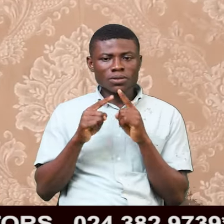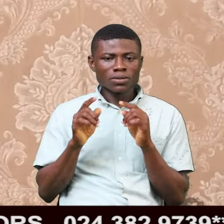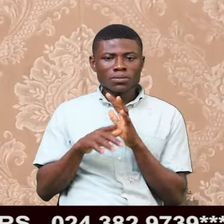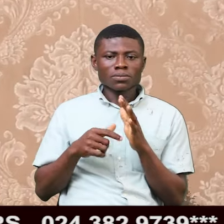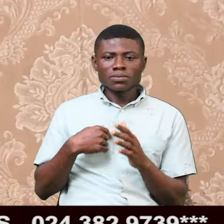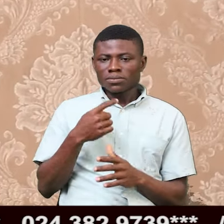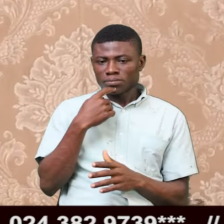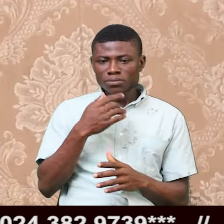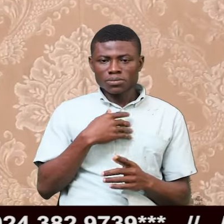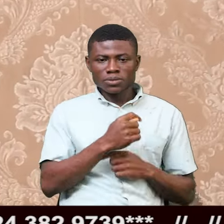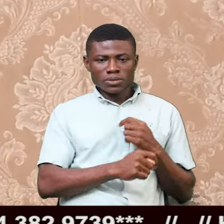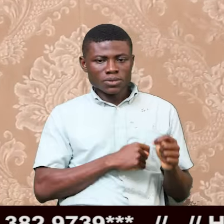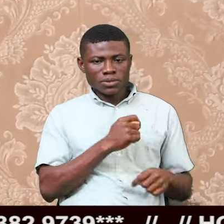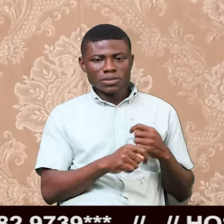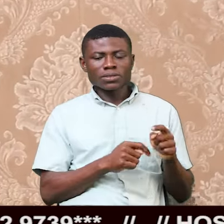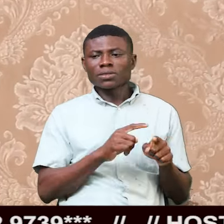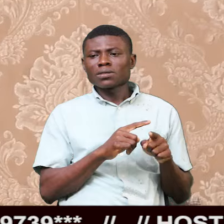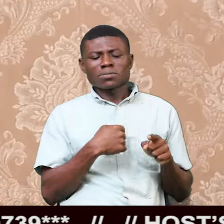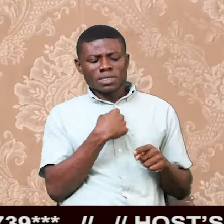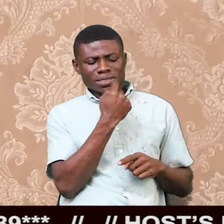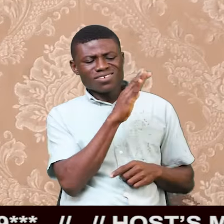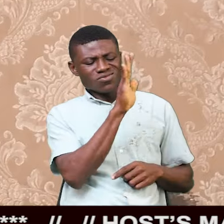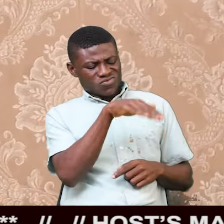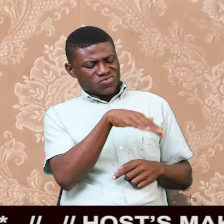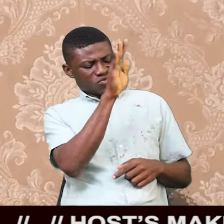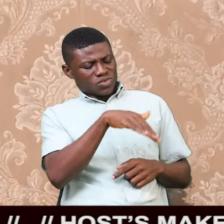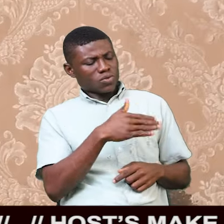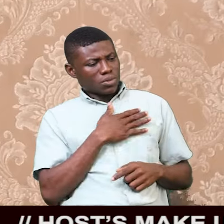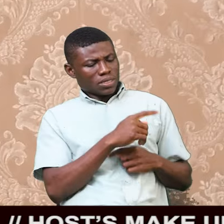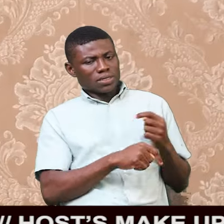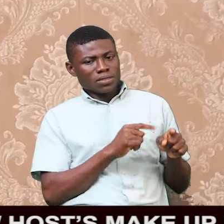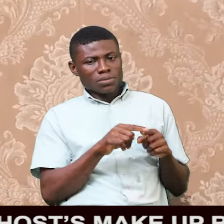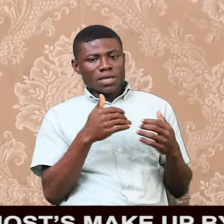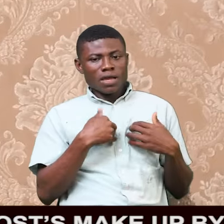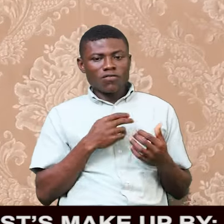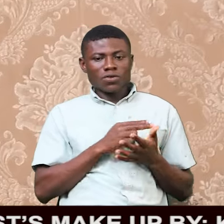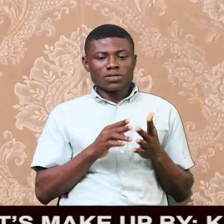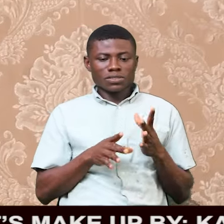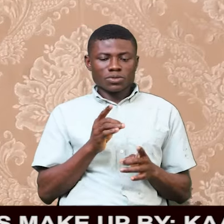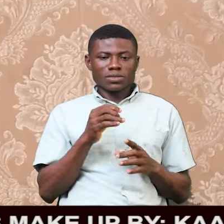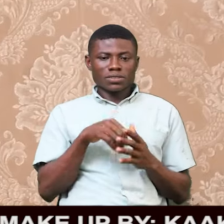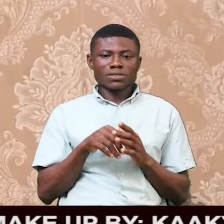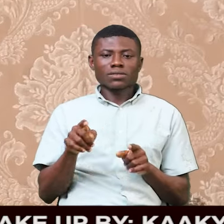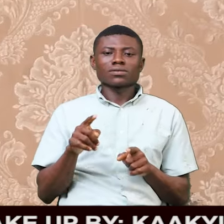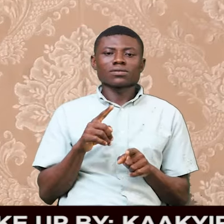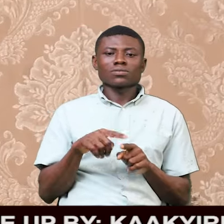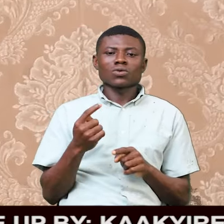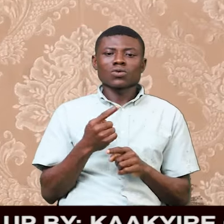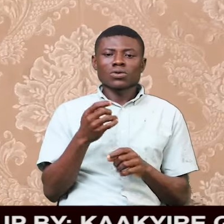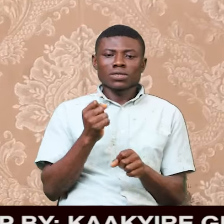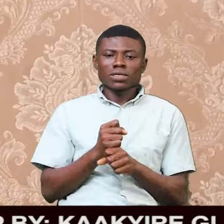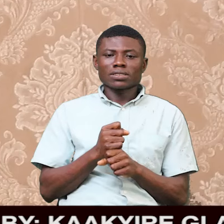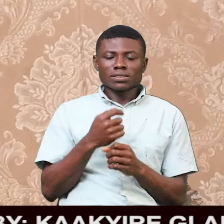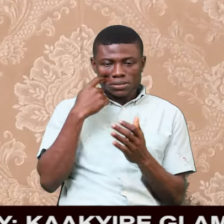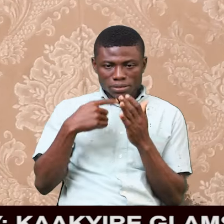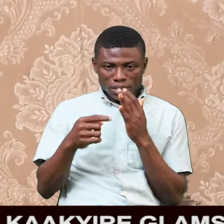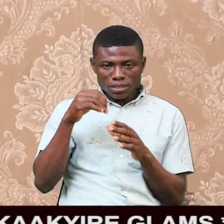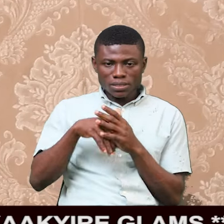say are you my type? I had a check. Obi biara owo nyame honkonkro wo mu bia. You always get a